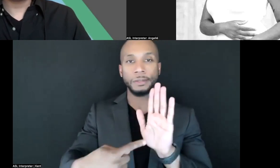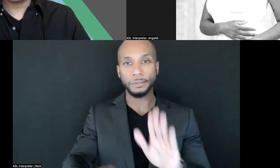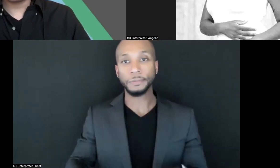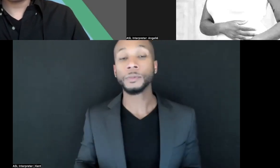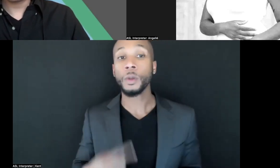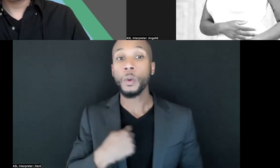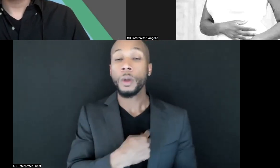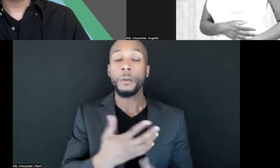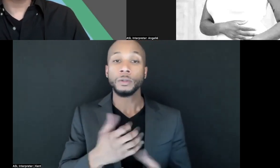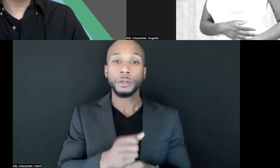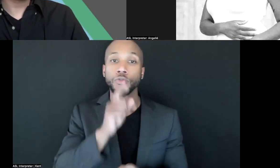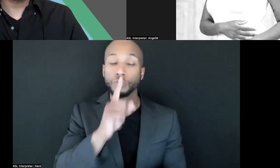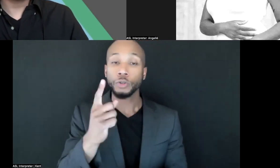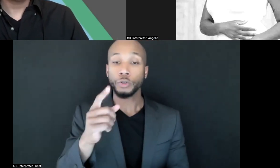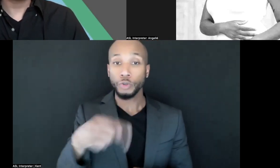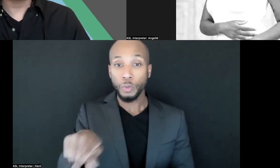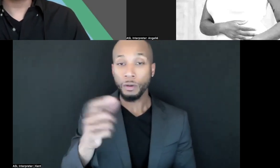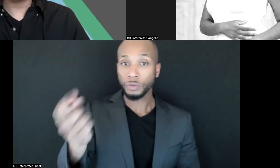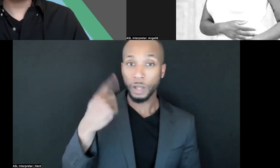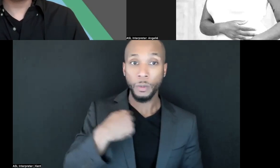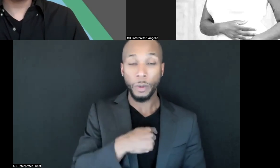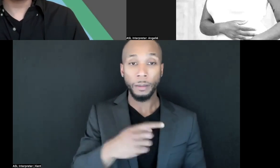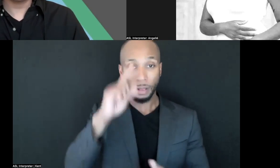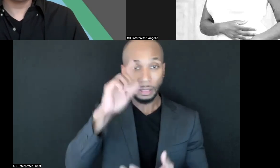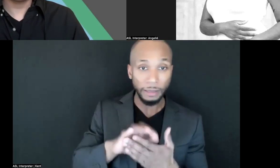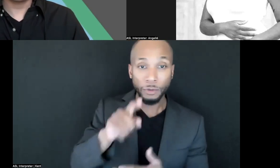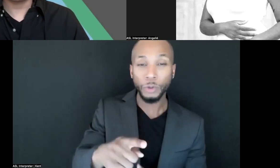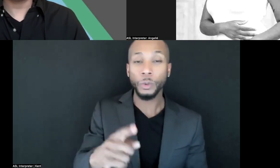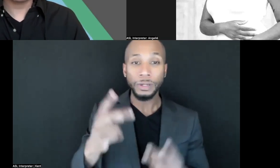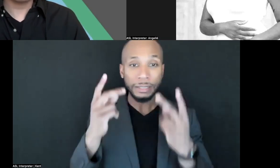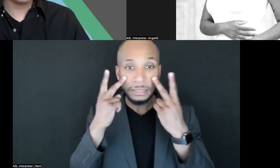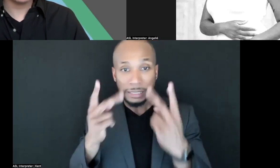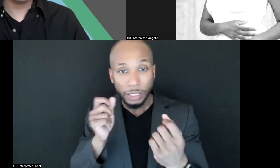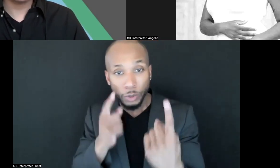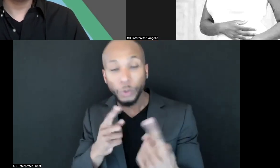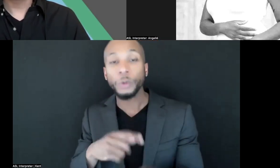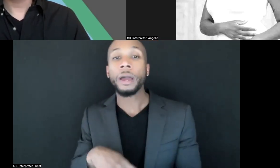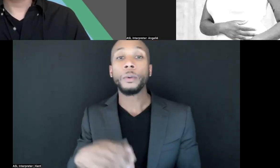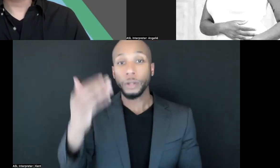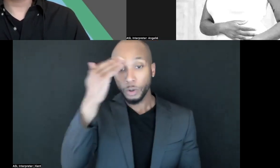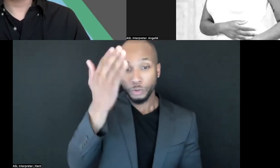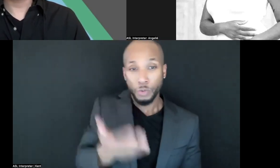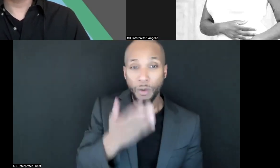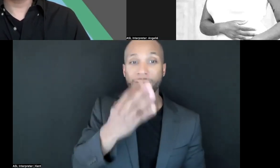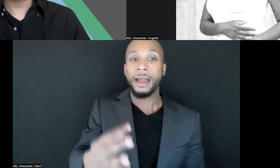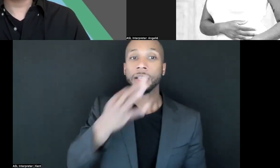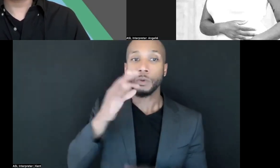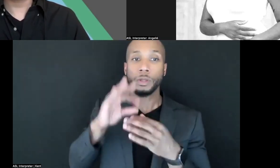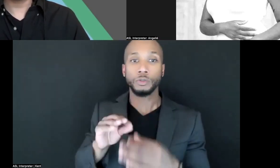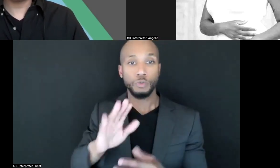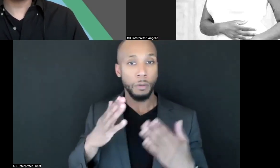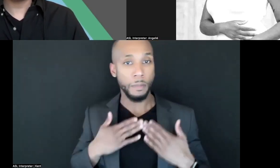we see you, we know that you're the expert in your body and your experience. And so we